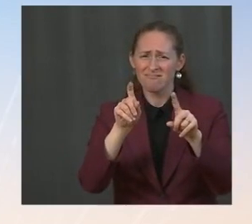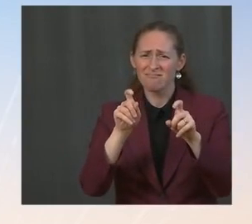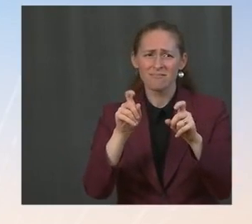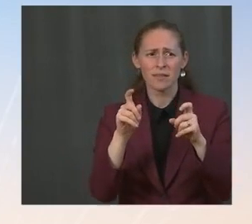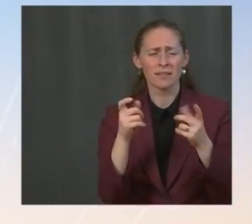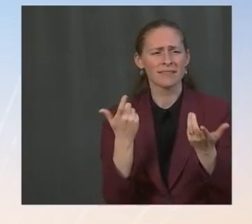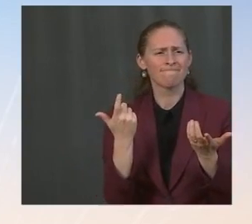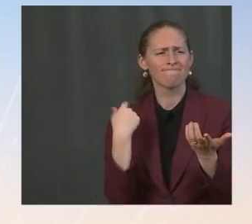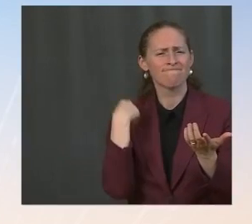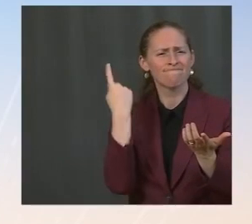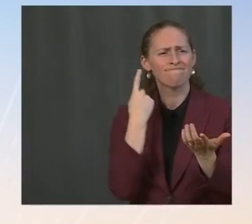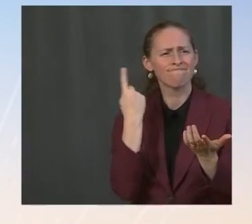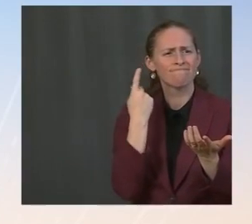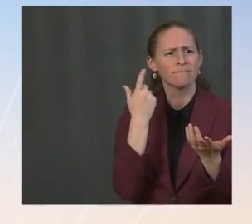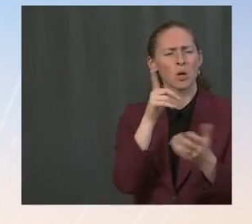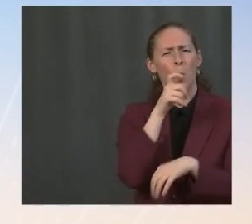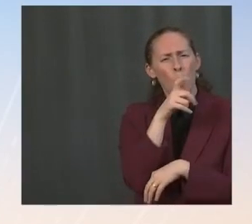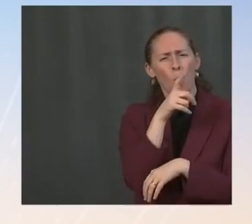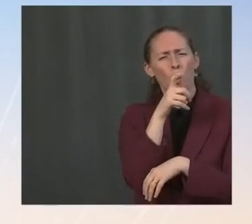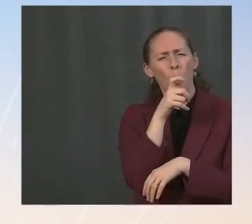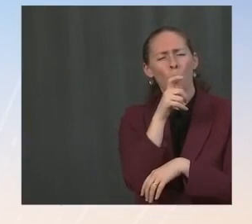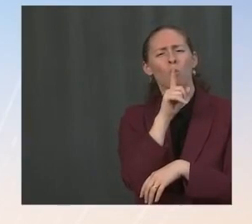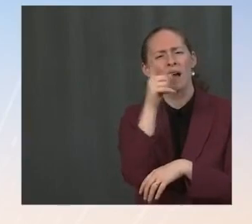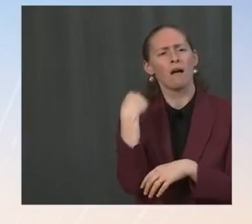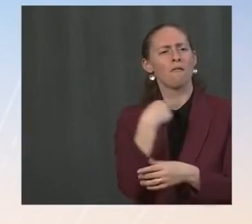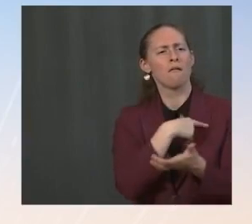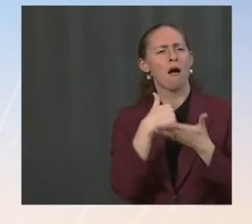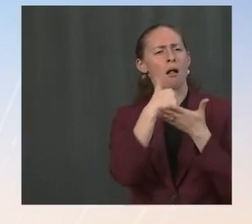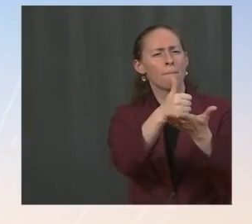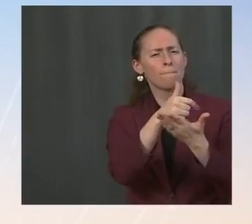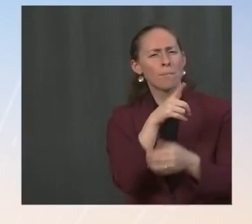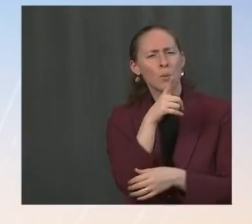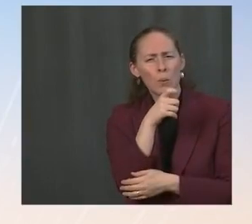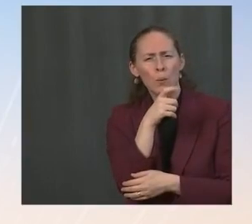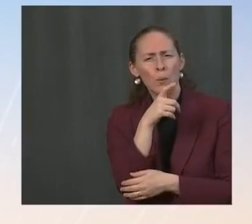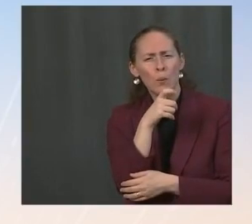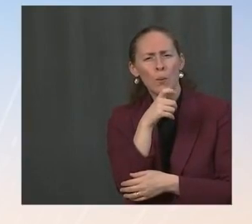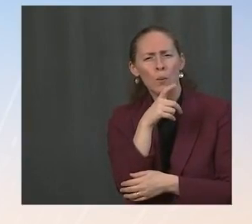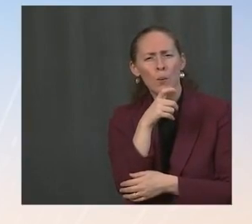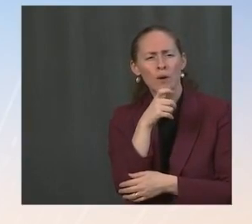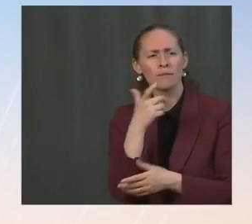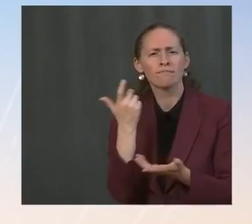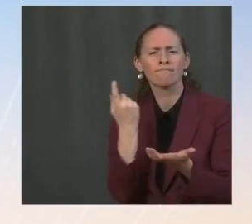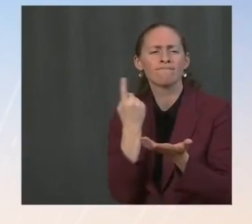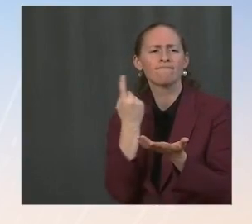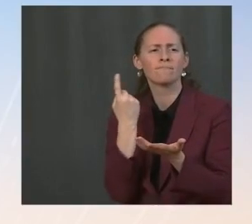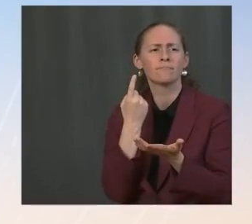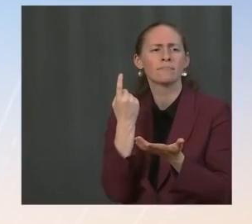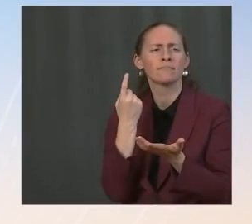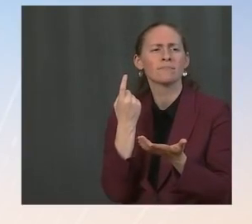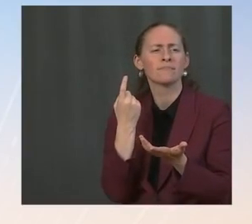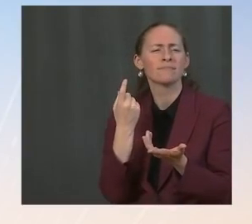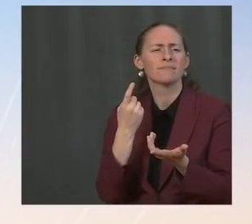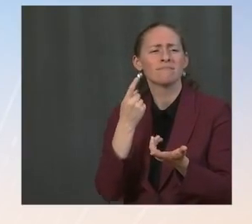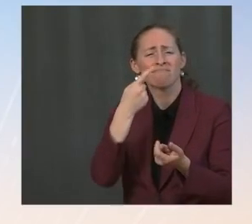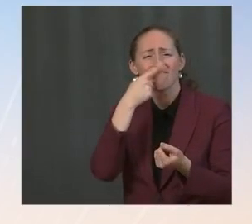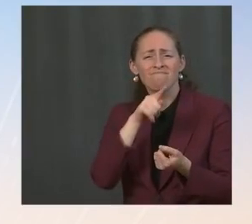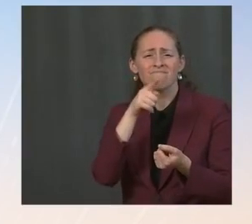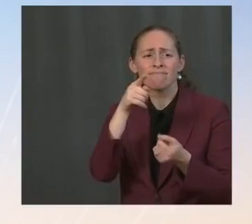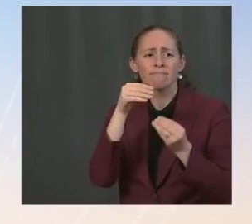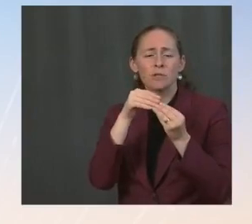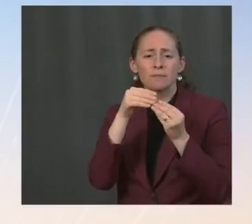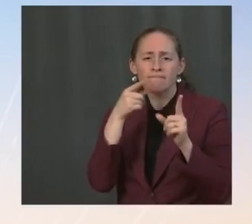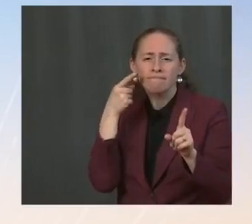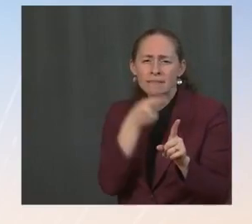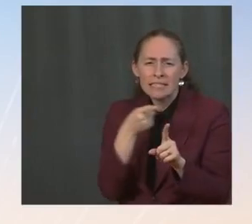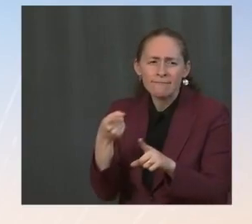going forward, considering what happened today? I know you've already spoken to it, but can you drill down a little bit to make sure people know who